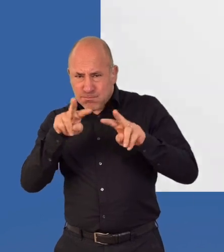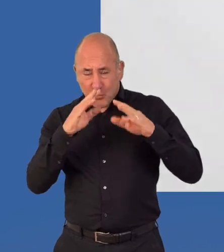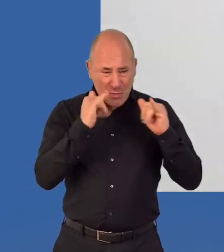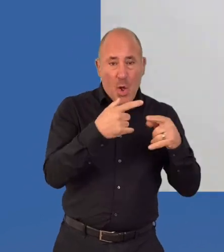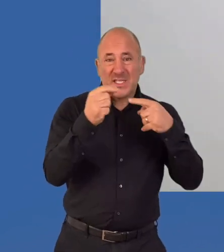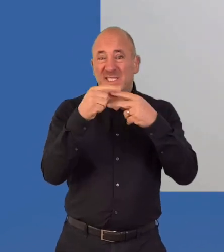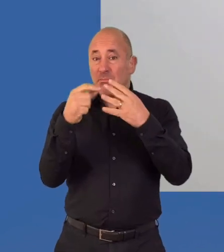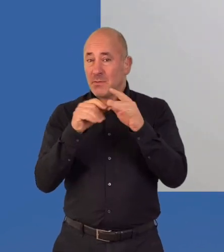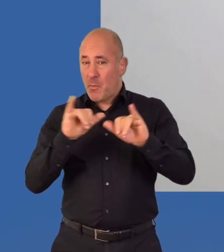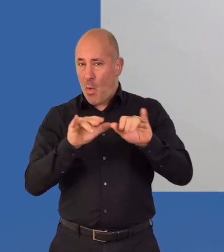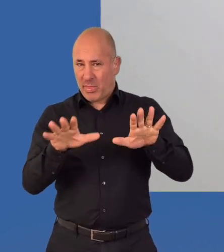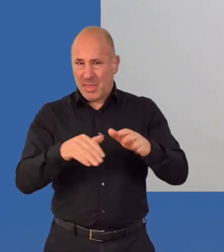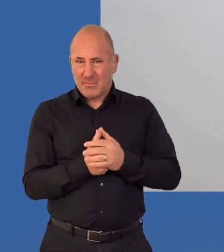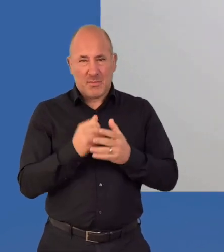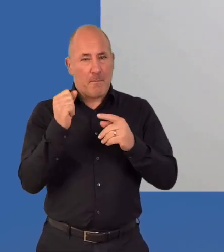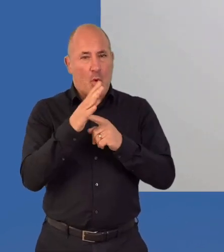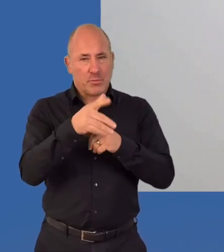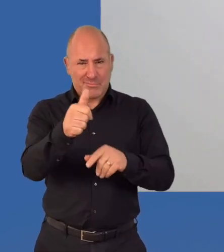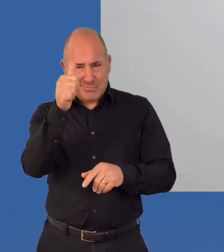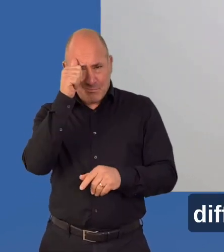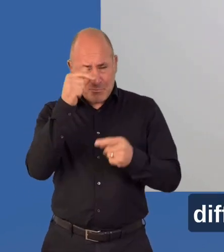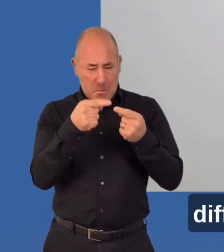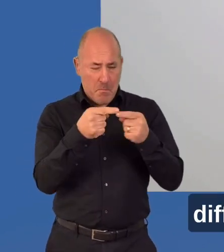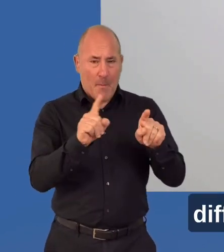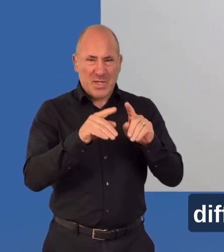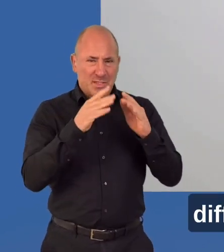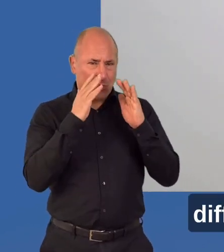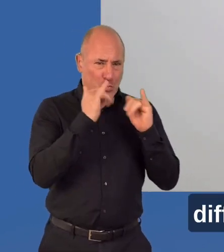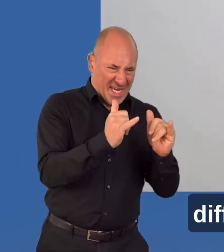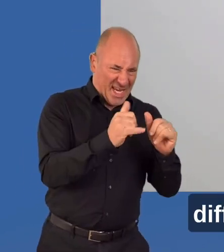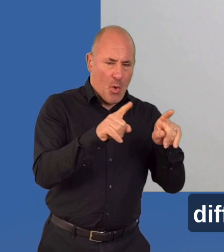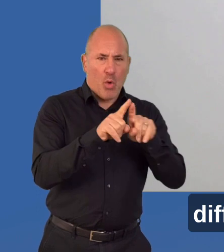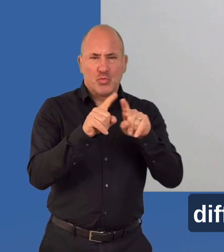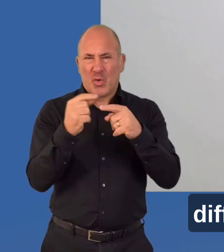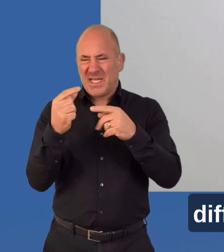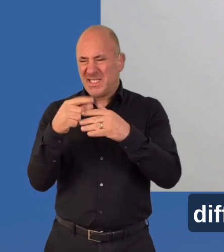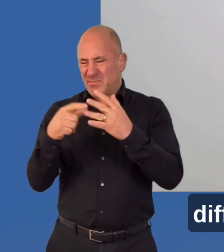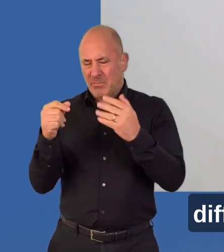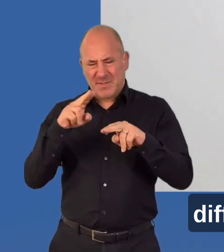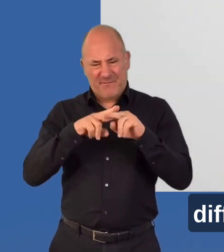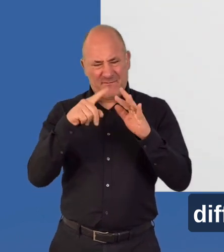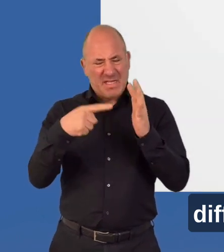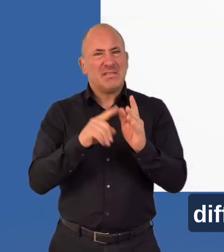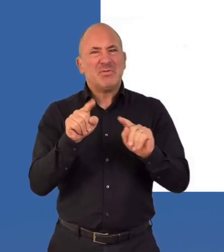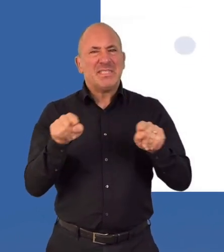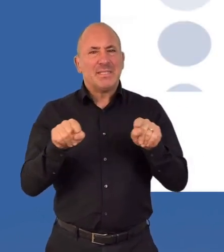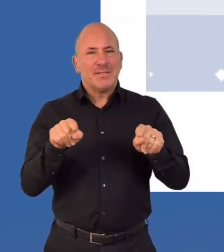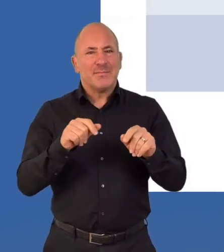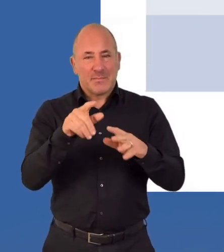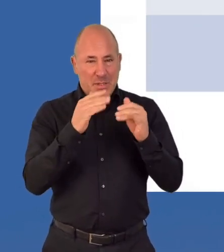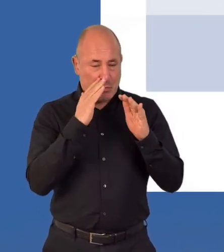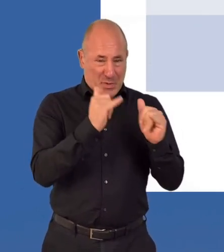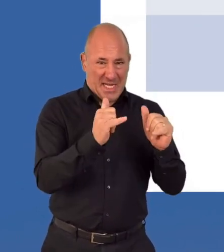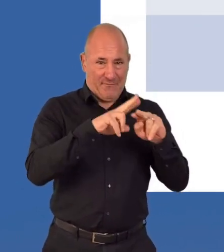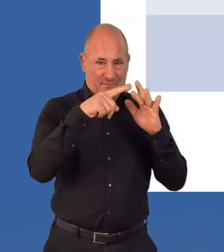patients. It's important to recognise the critical differences between screening and symptomatic FIT. For